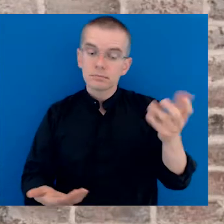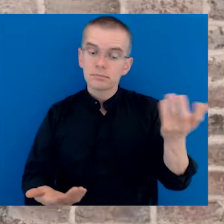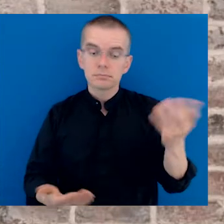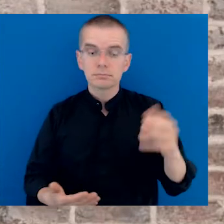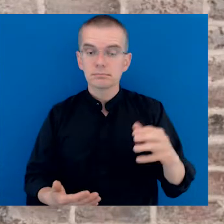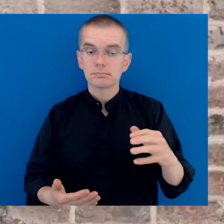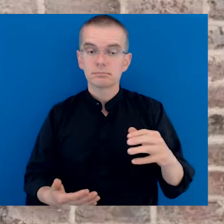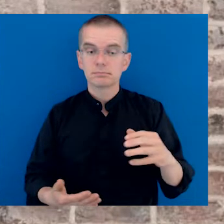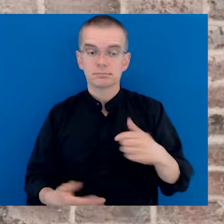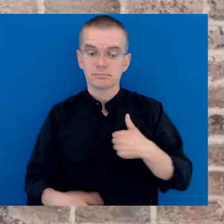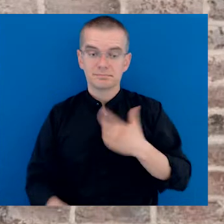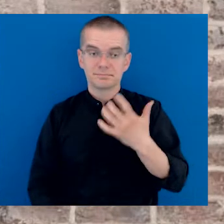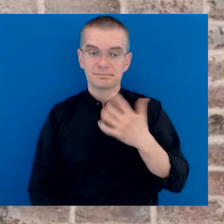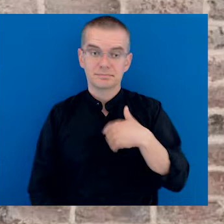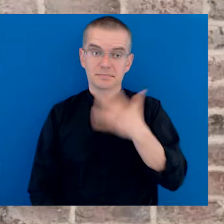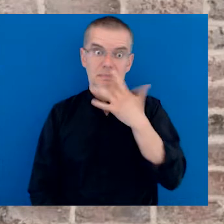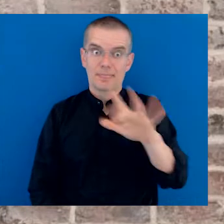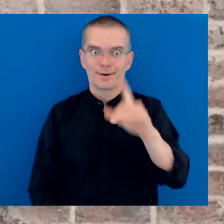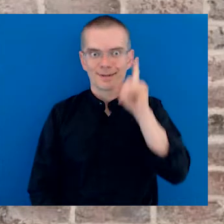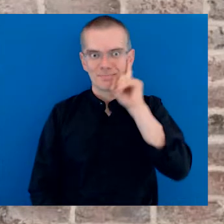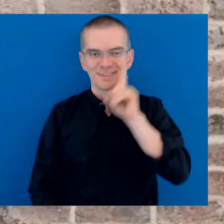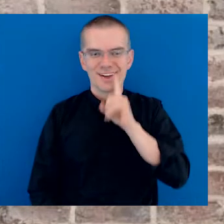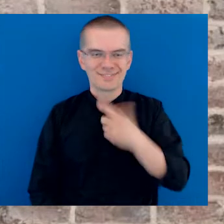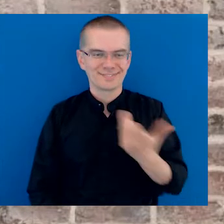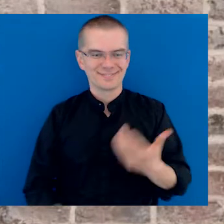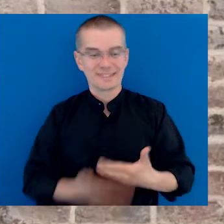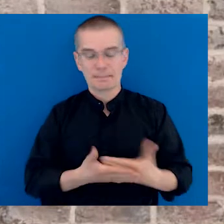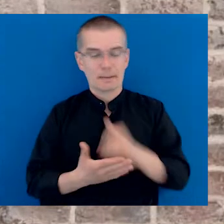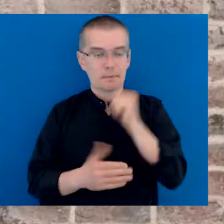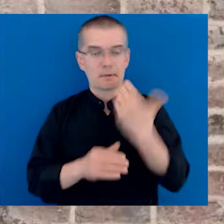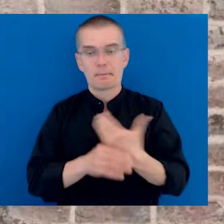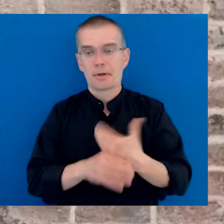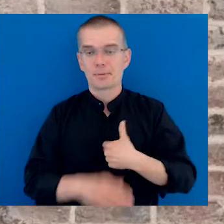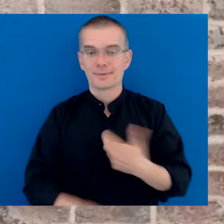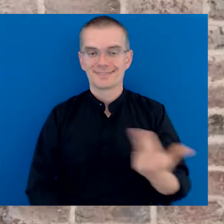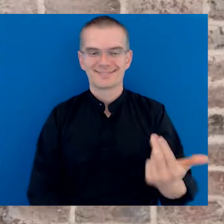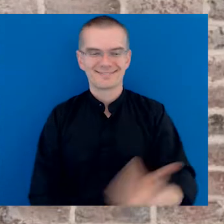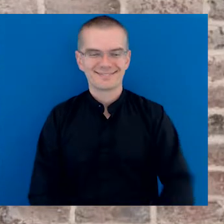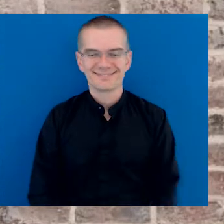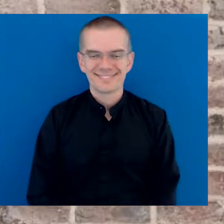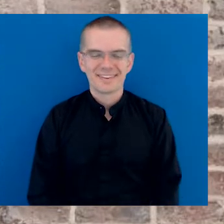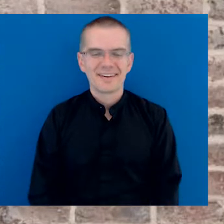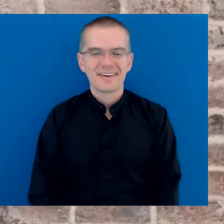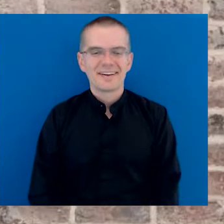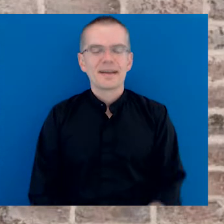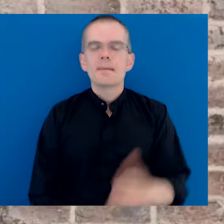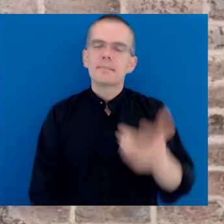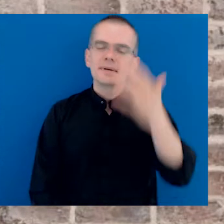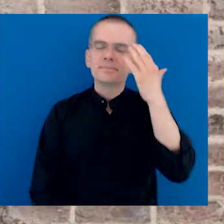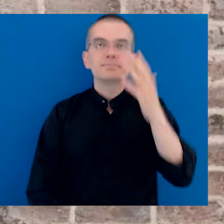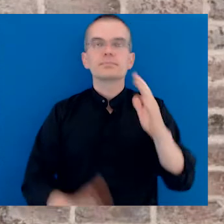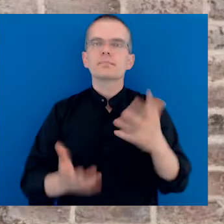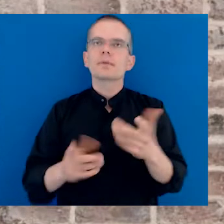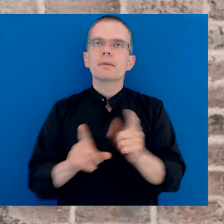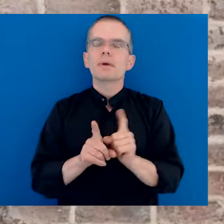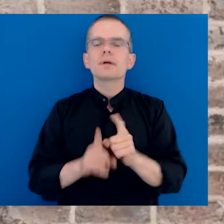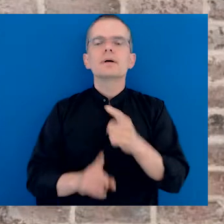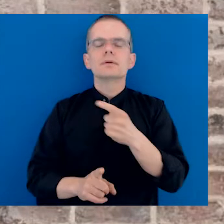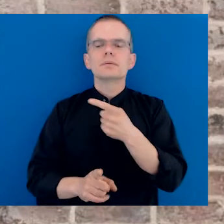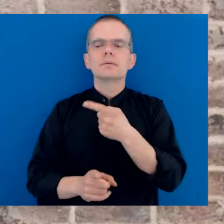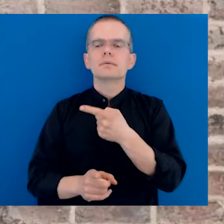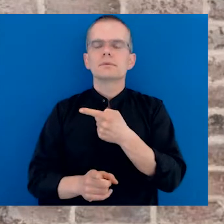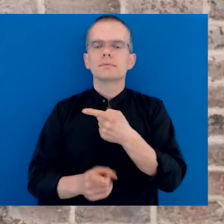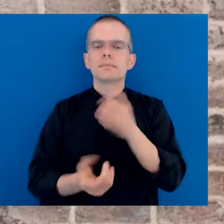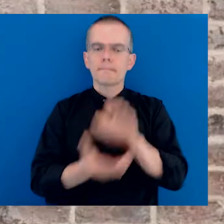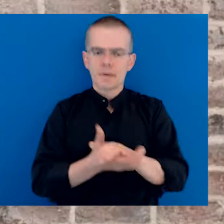if that's why I'm lucky that I'm deaf. The baby wouldn't kick me up. But, the other thing is he